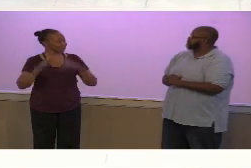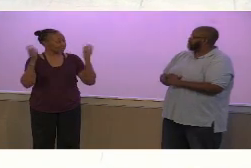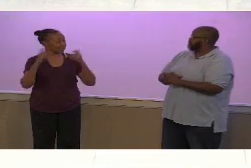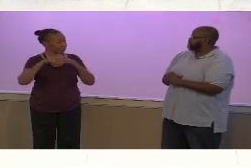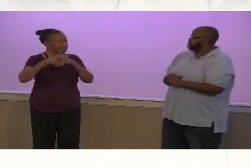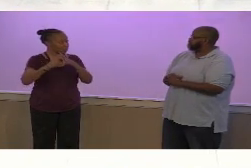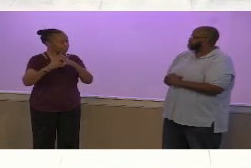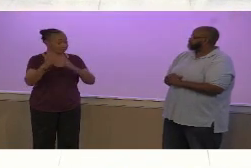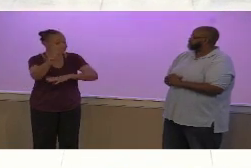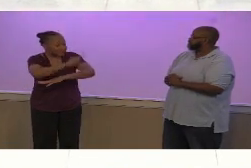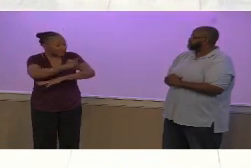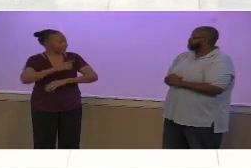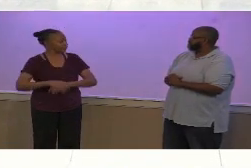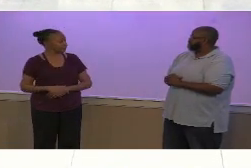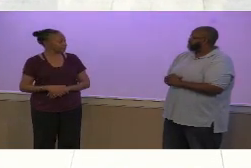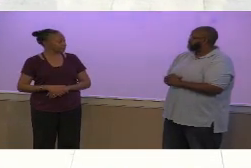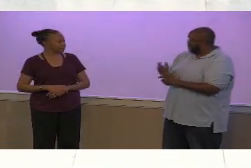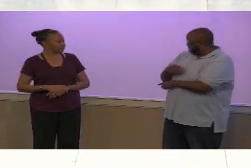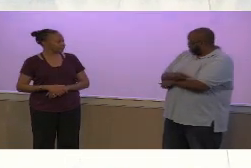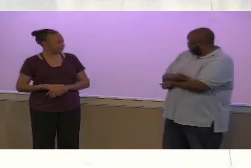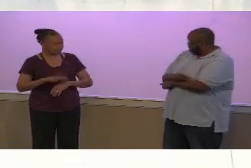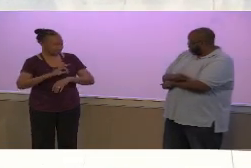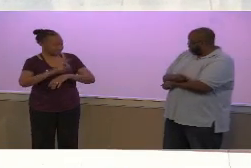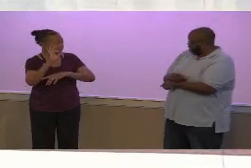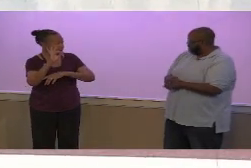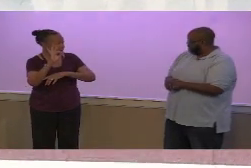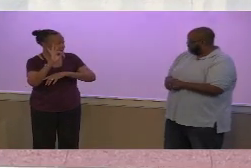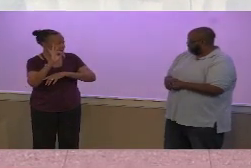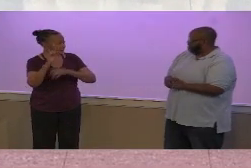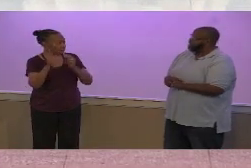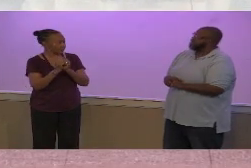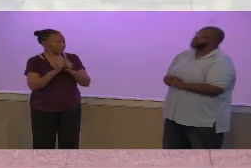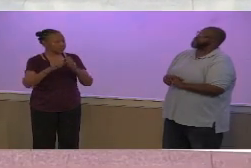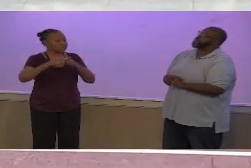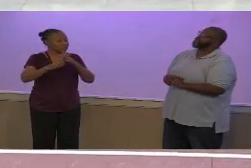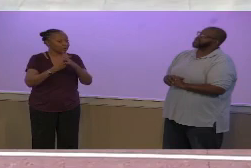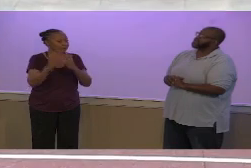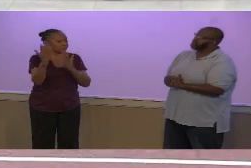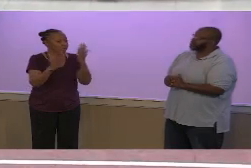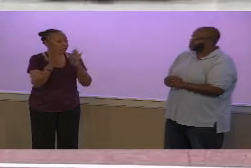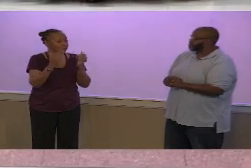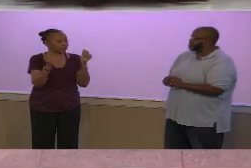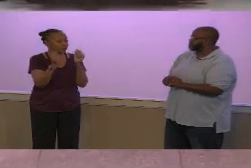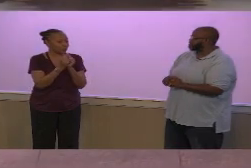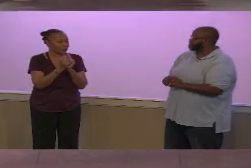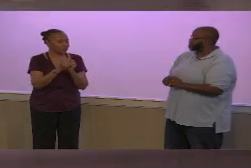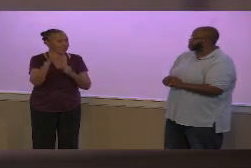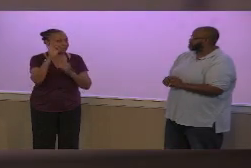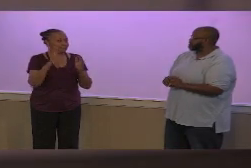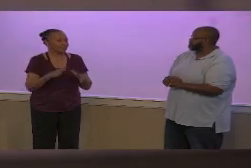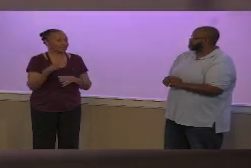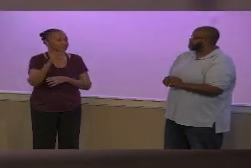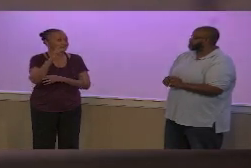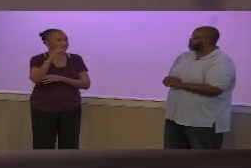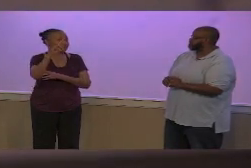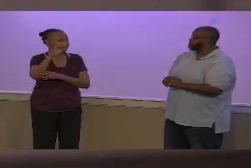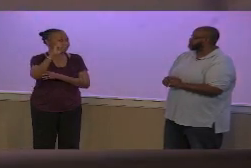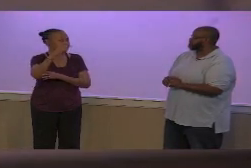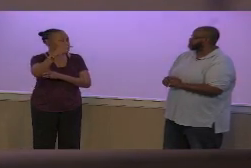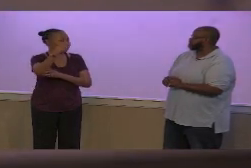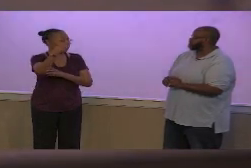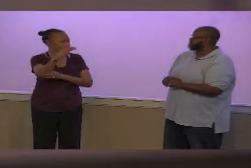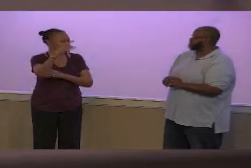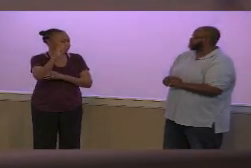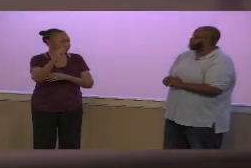begins today at 9 a.m. with our kickoff service with Pastor Remus Wright from the Fountain of Praise